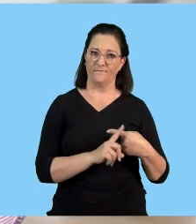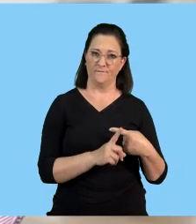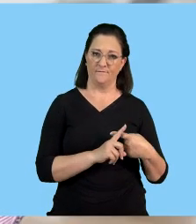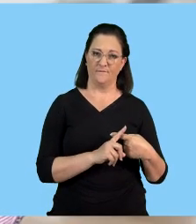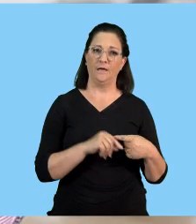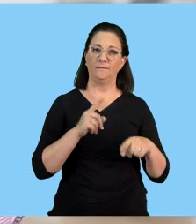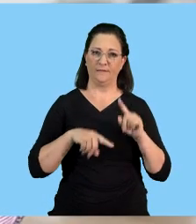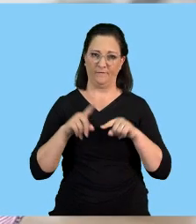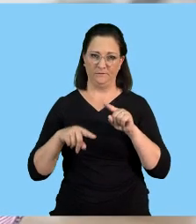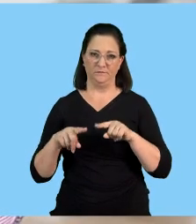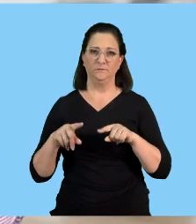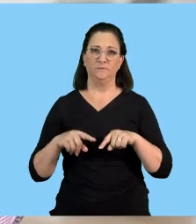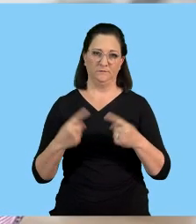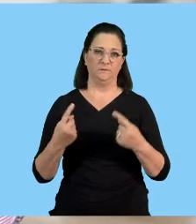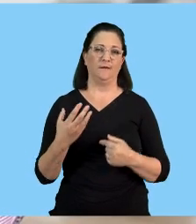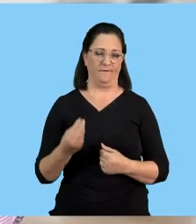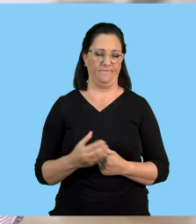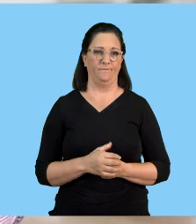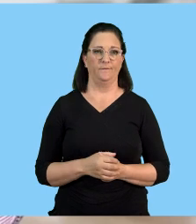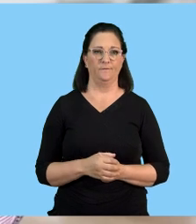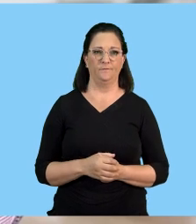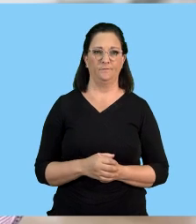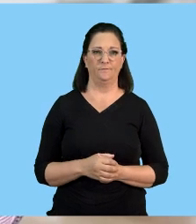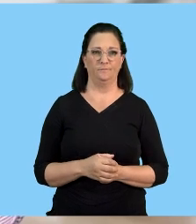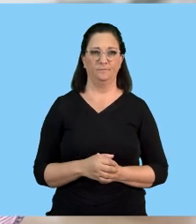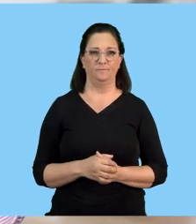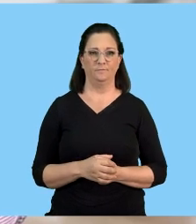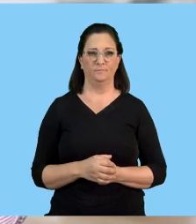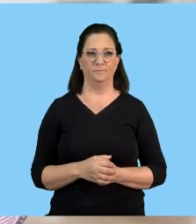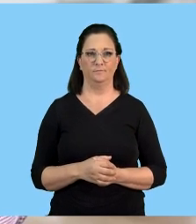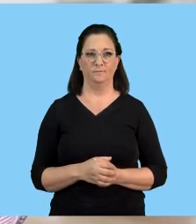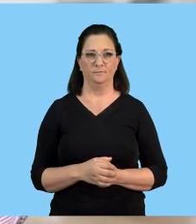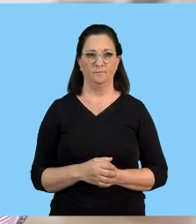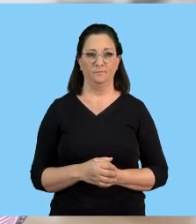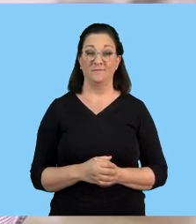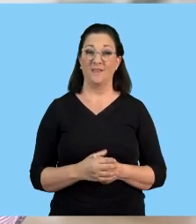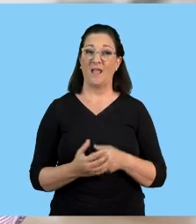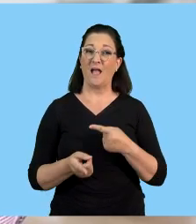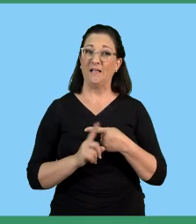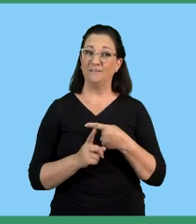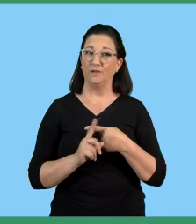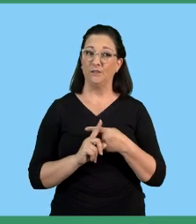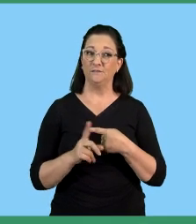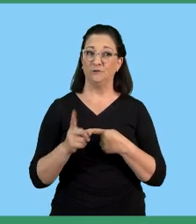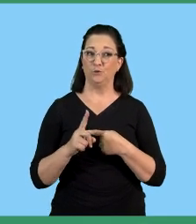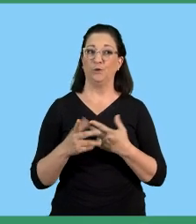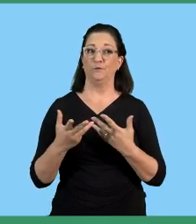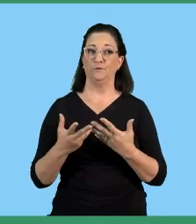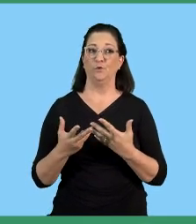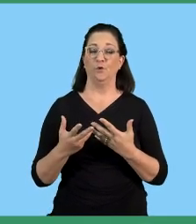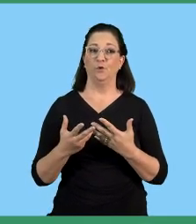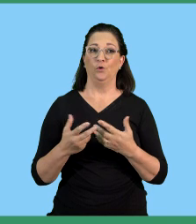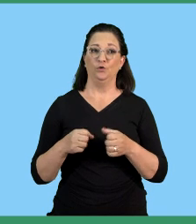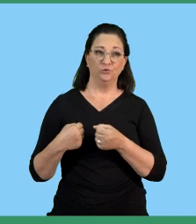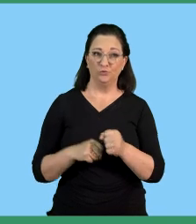well as diversification strategy, but we'll get to that just now. Right, advantages of intensive